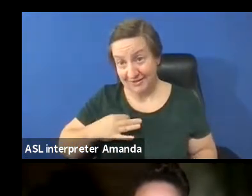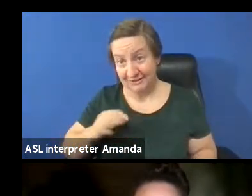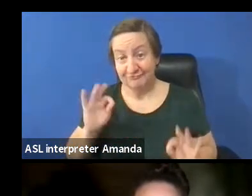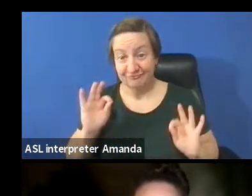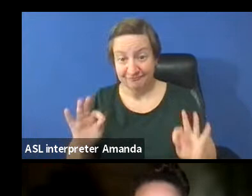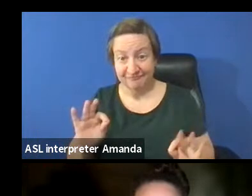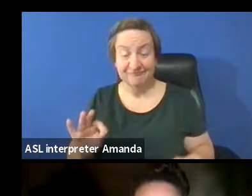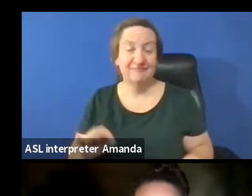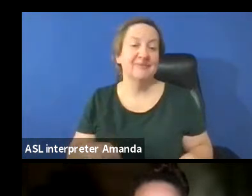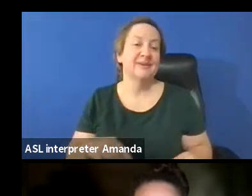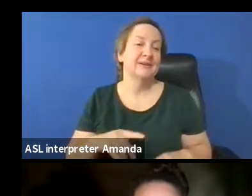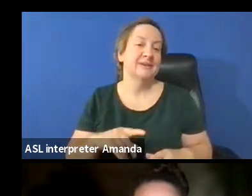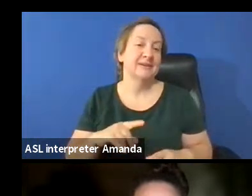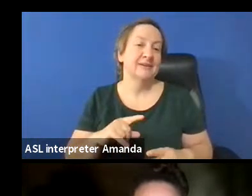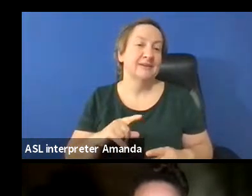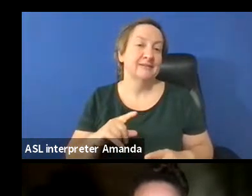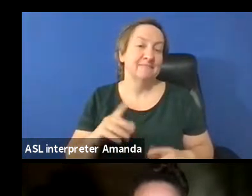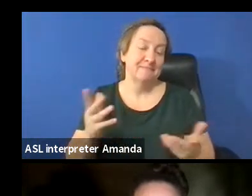but